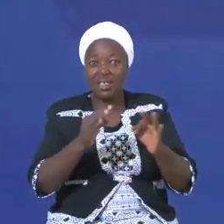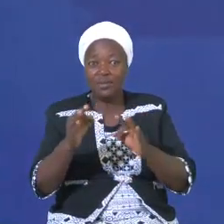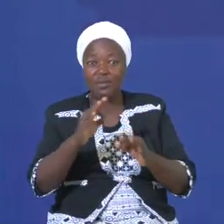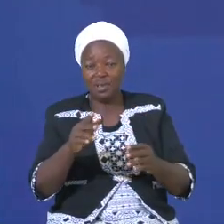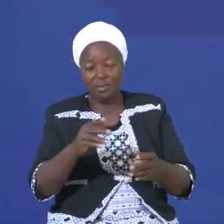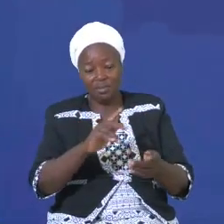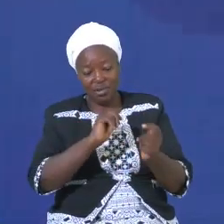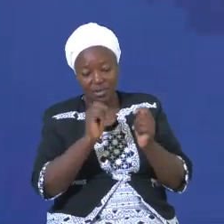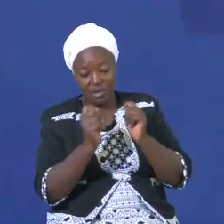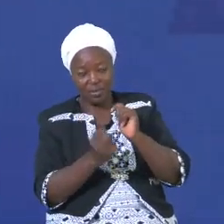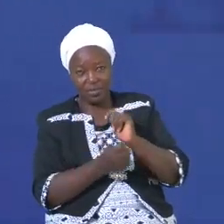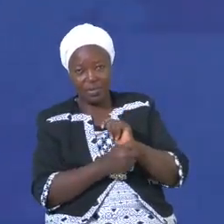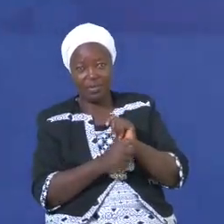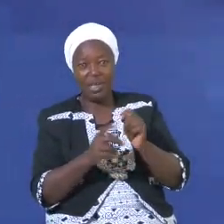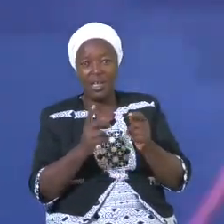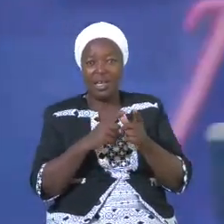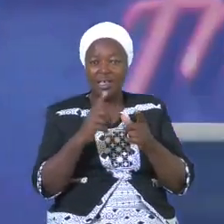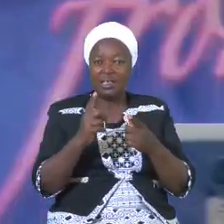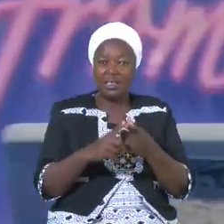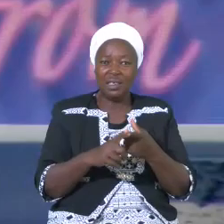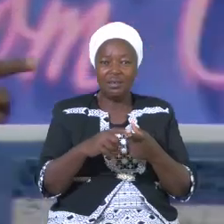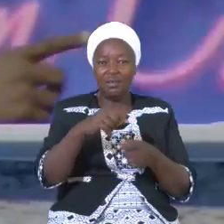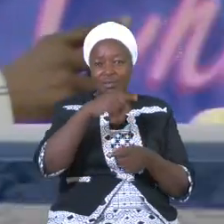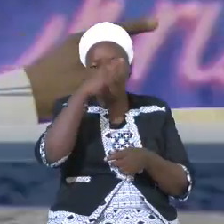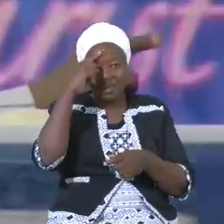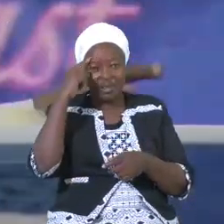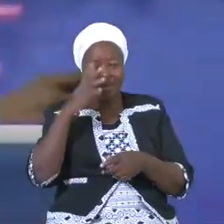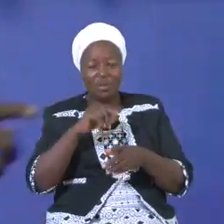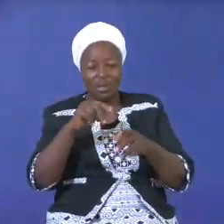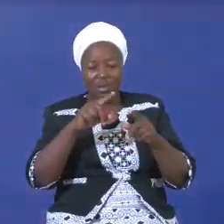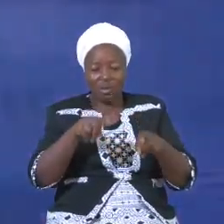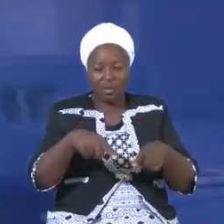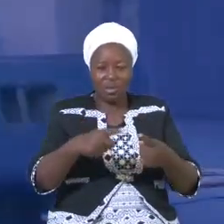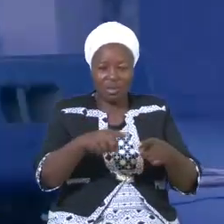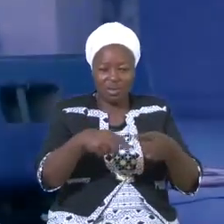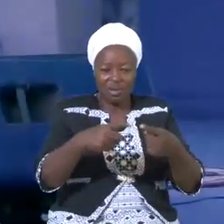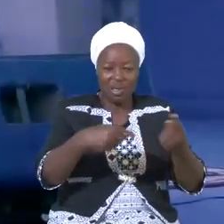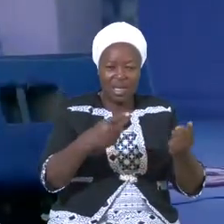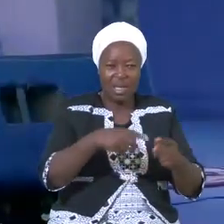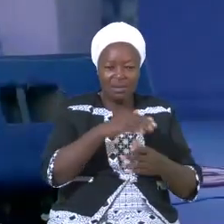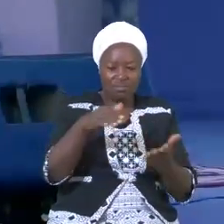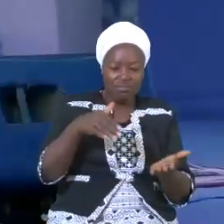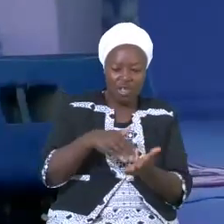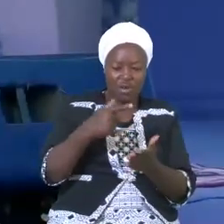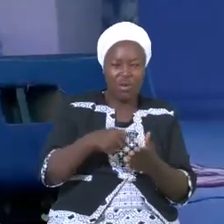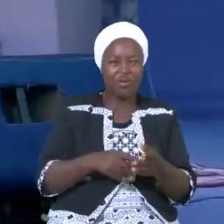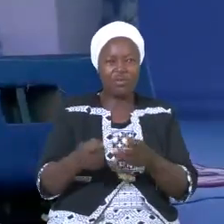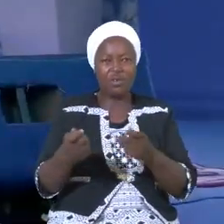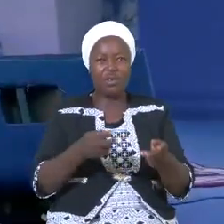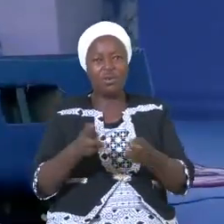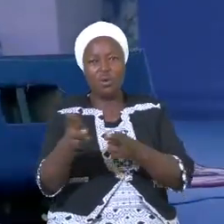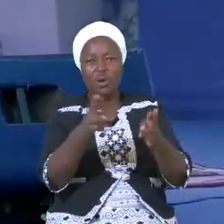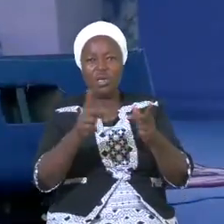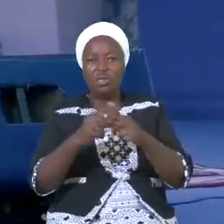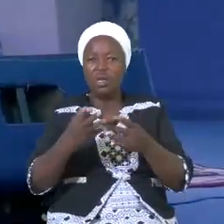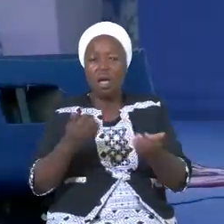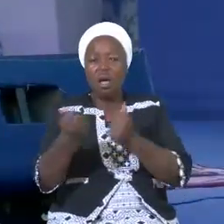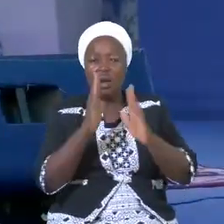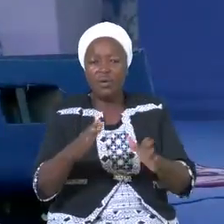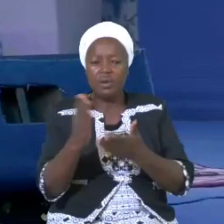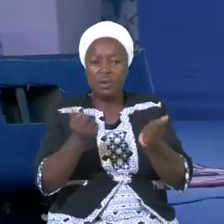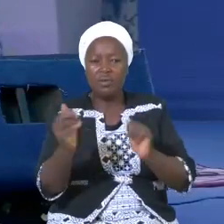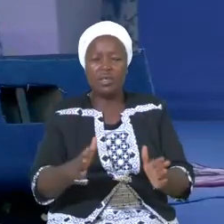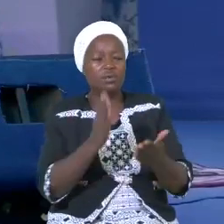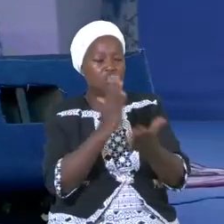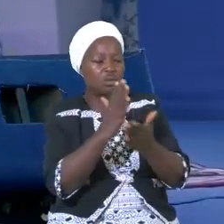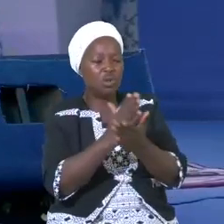the boss and they were you know going and going at the middle of the road they said driver driver drop me here i see something interesting